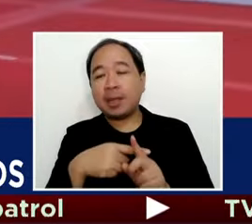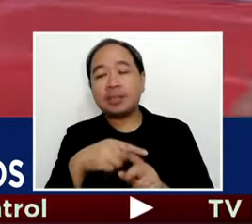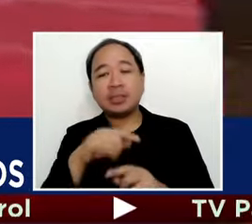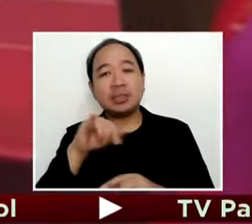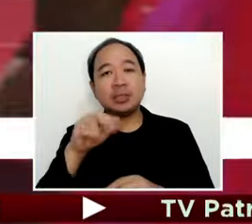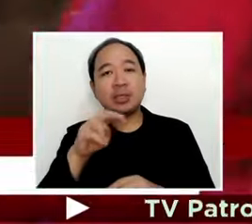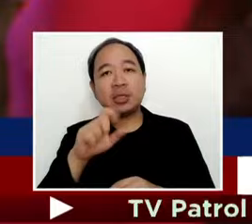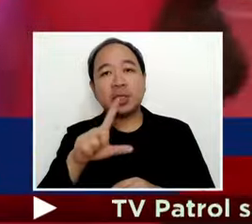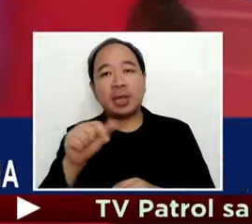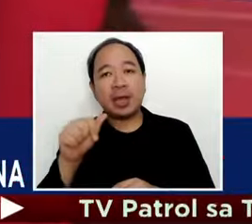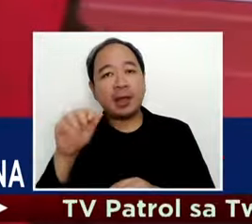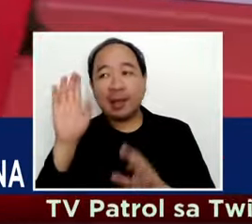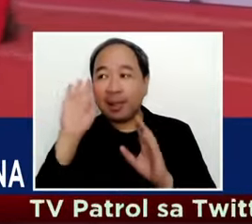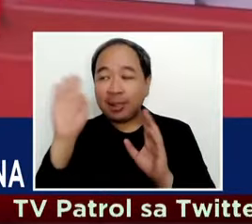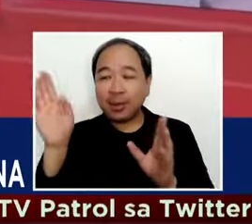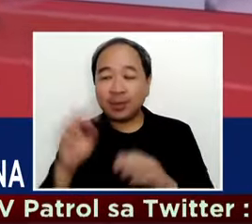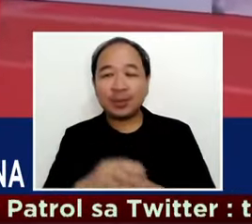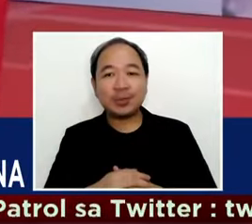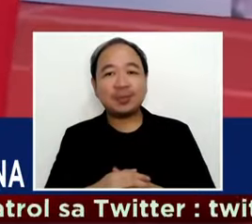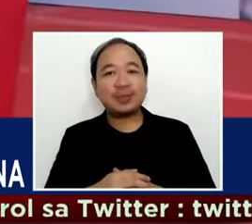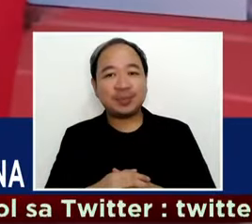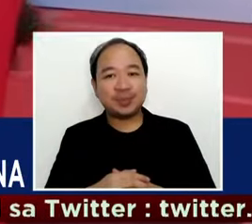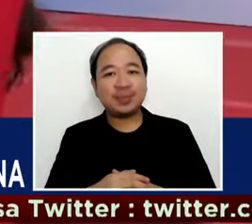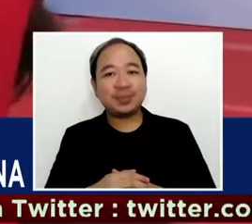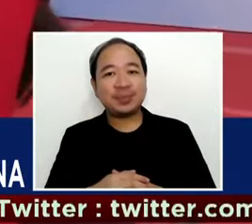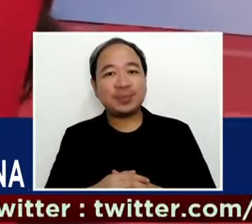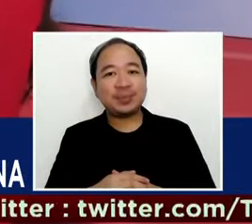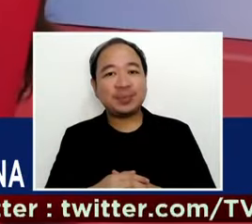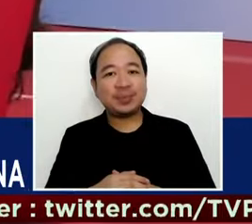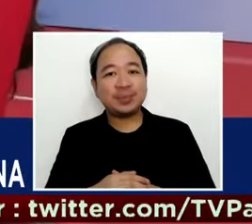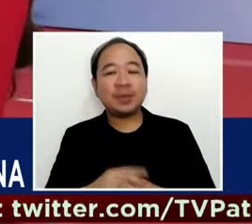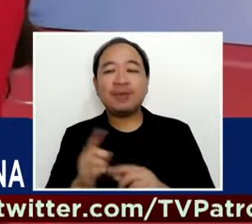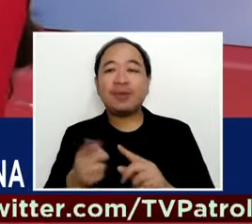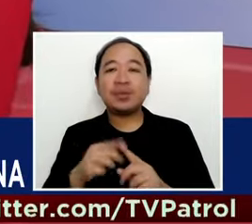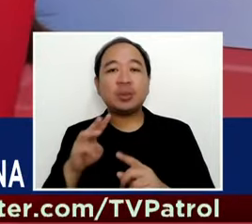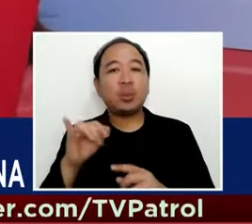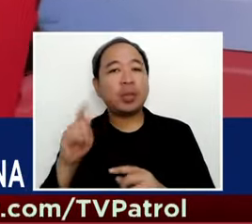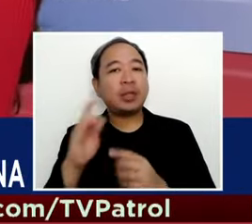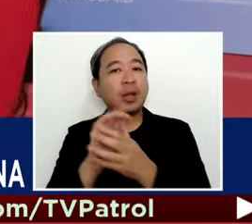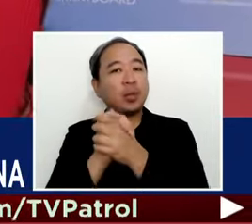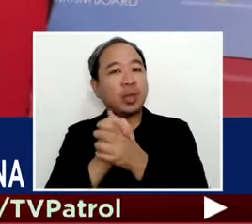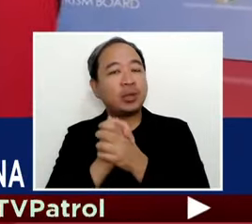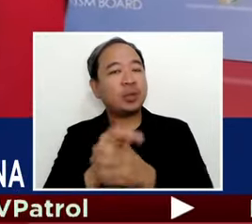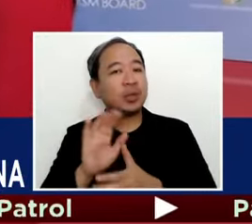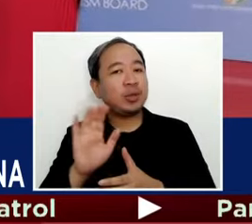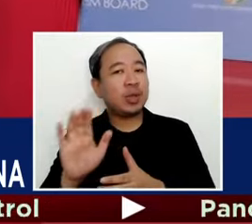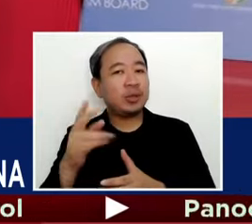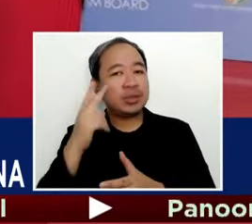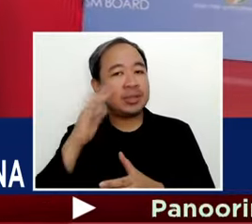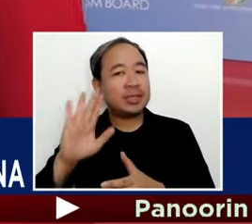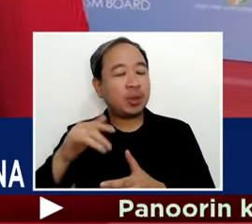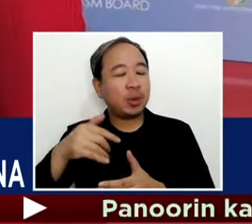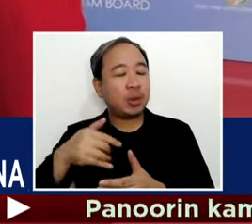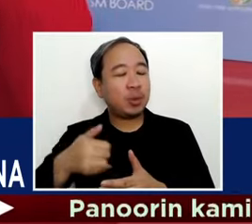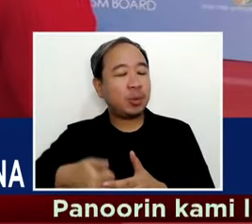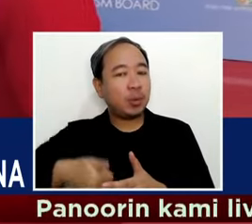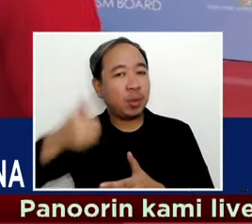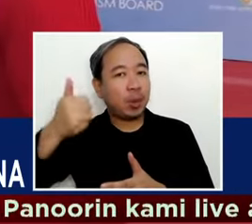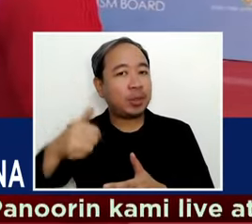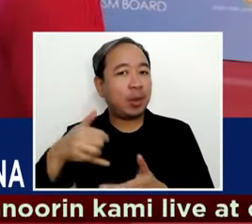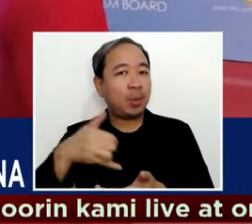guys! Hello! Hello. First of all, Win, congratulations sa to your Rising Star Award. Thank